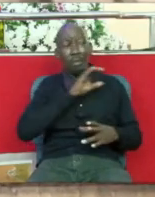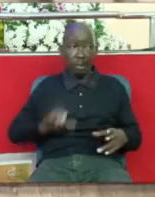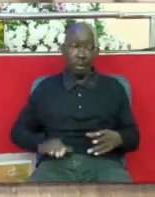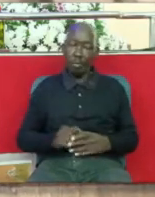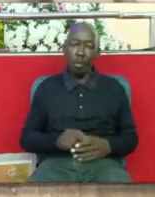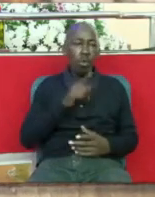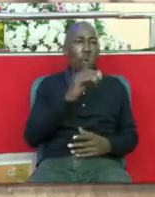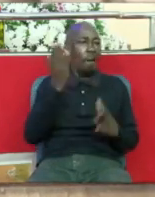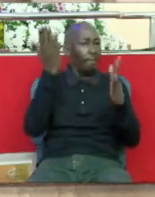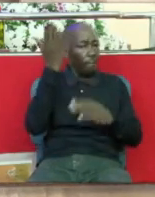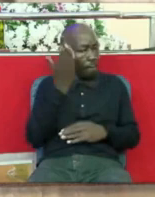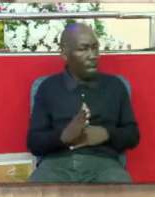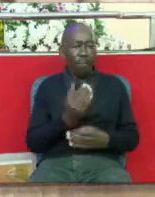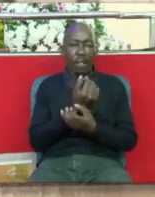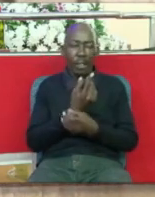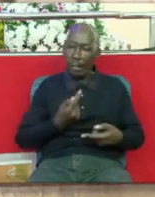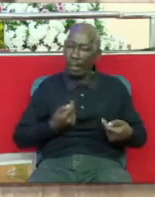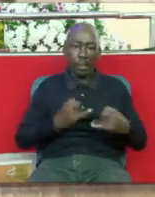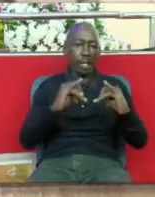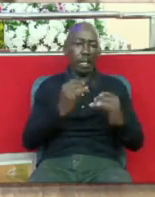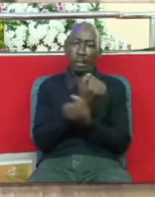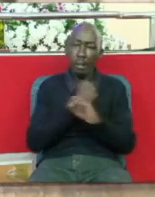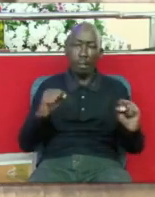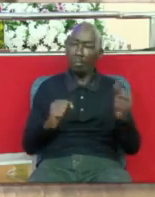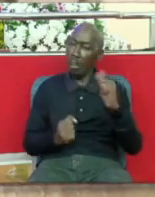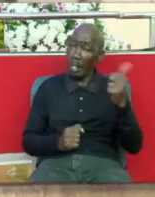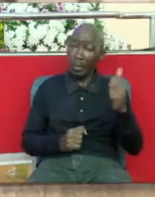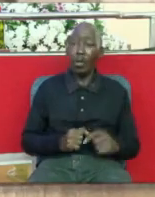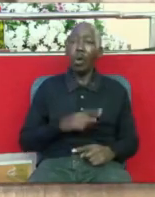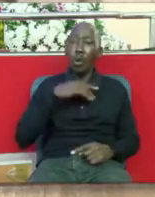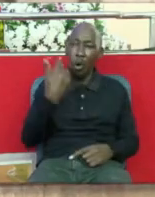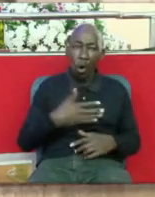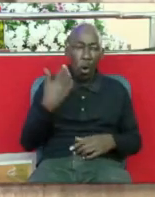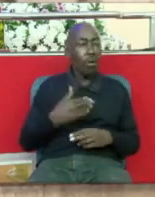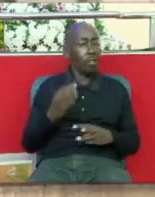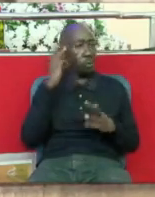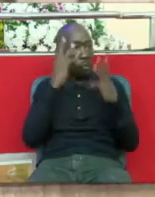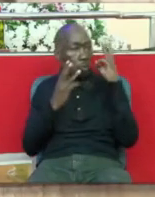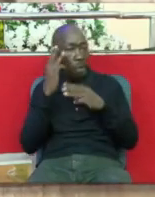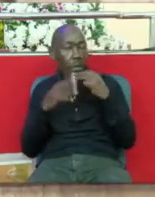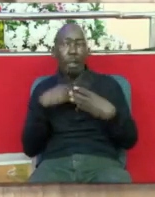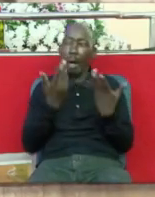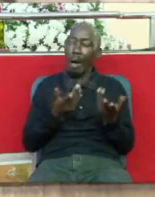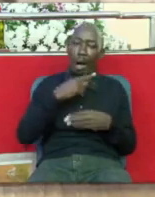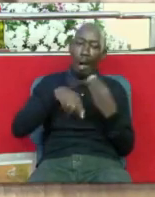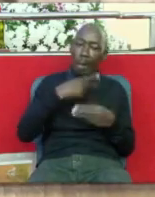You have never tried salvation. You are always feeling anxious about it.